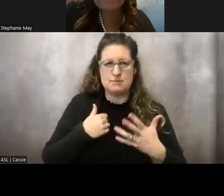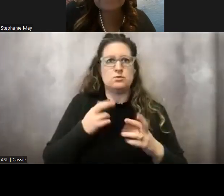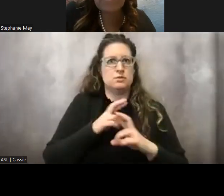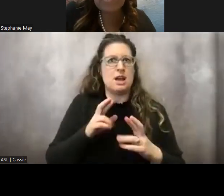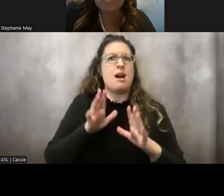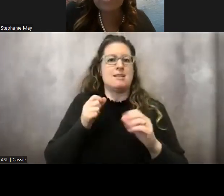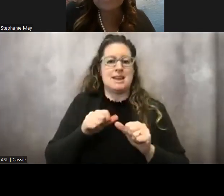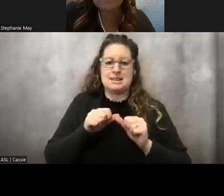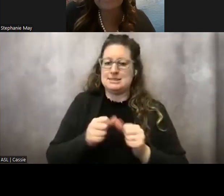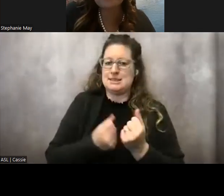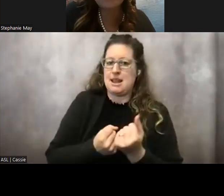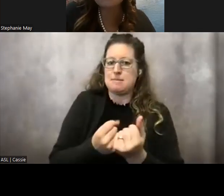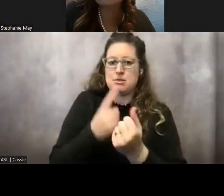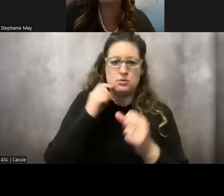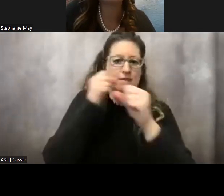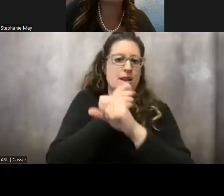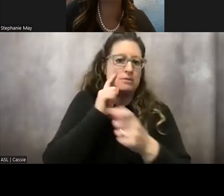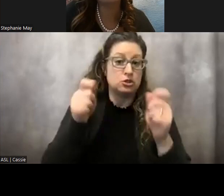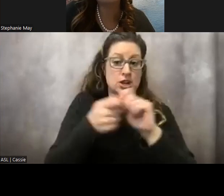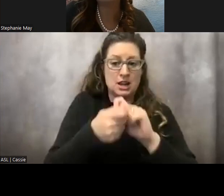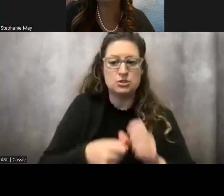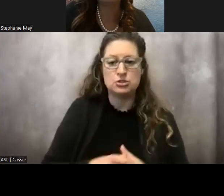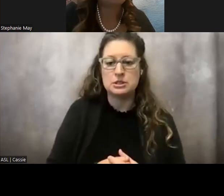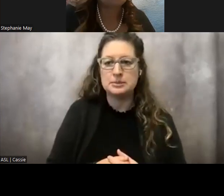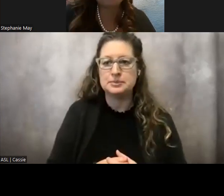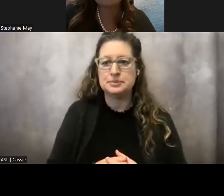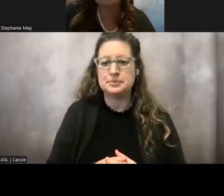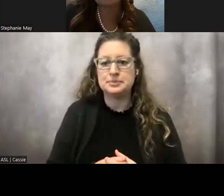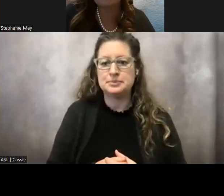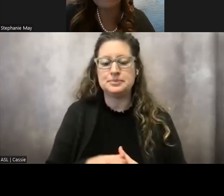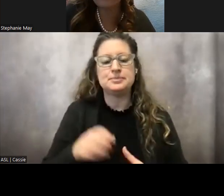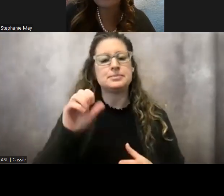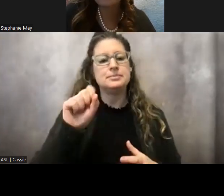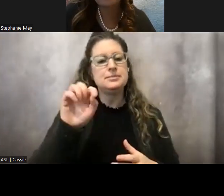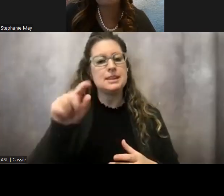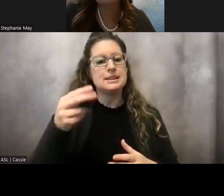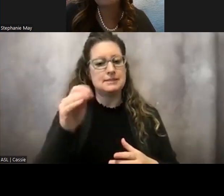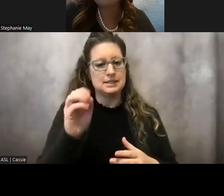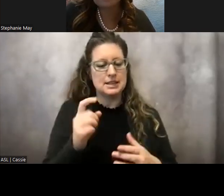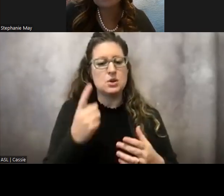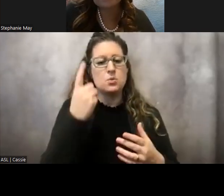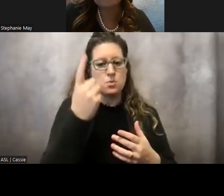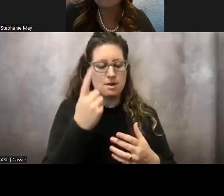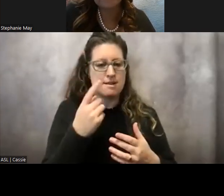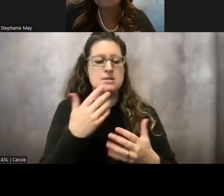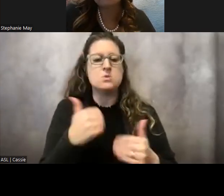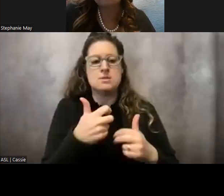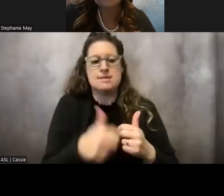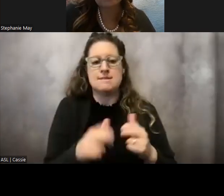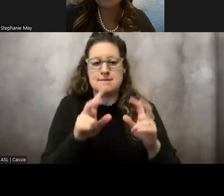One aspect of health and wellness in our community that is very difficult to talk about, and often I feel as